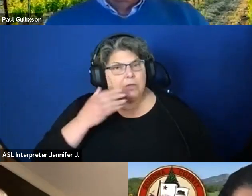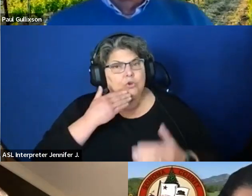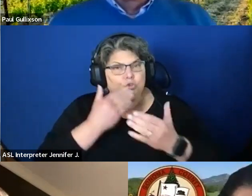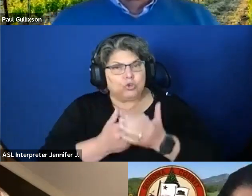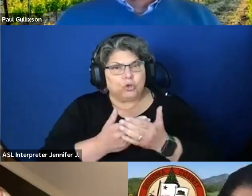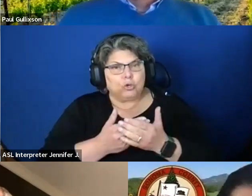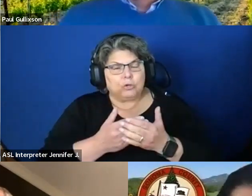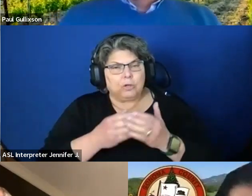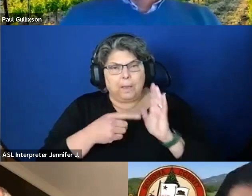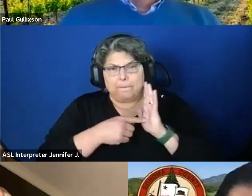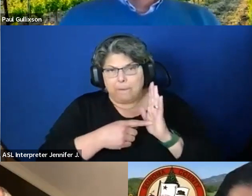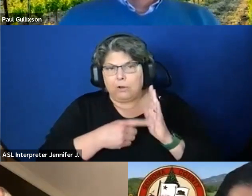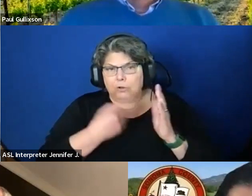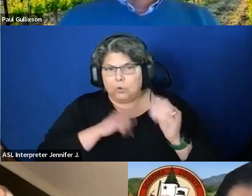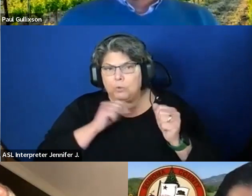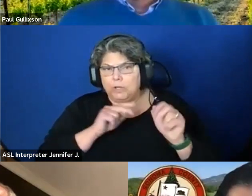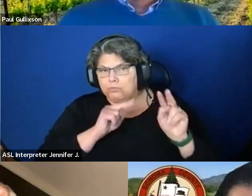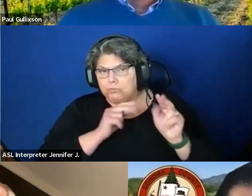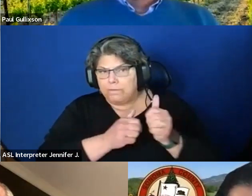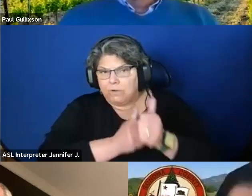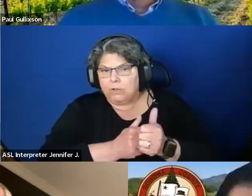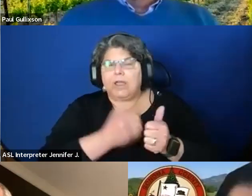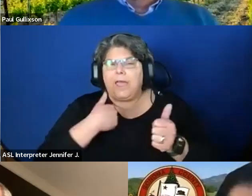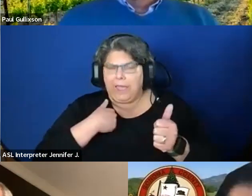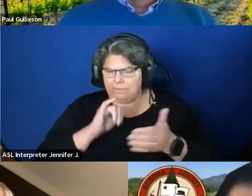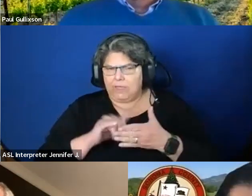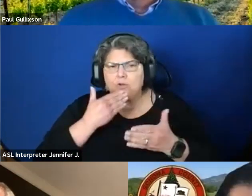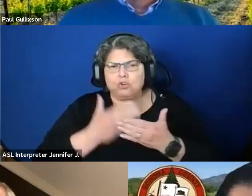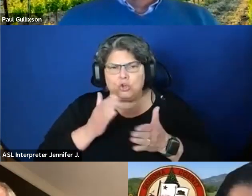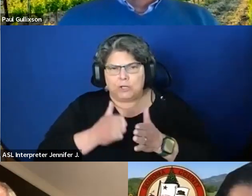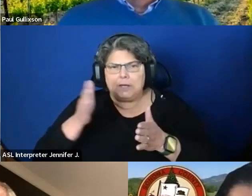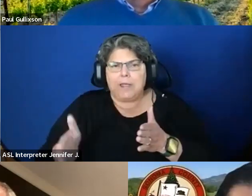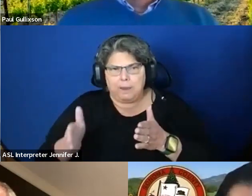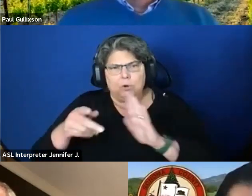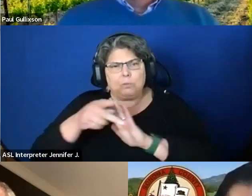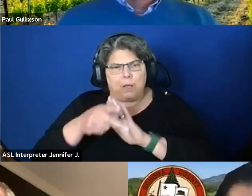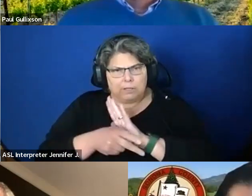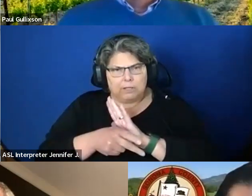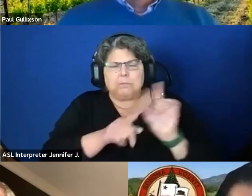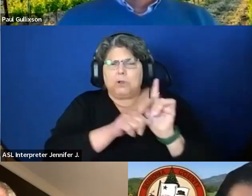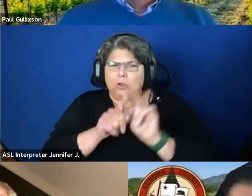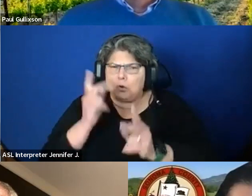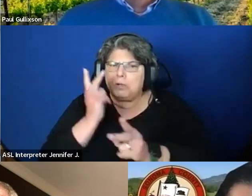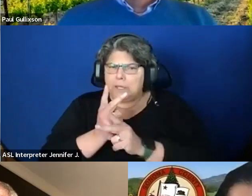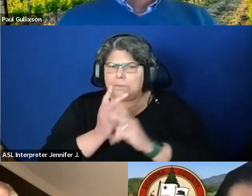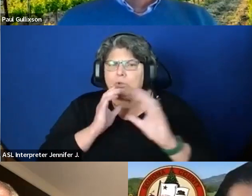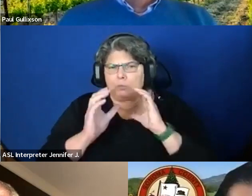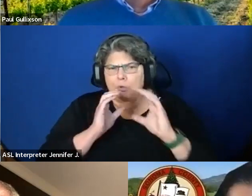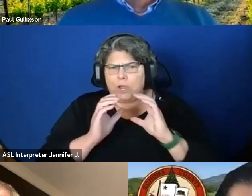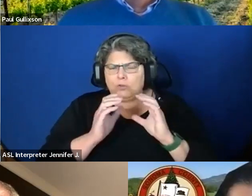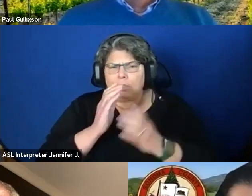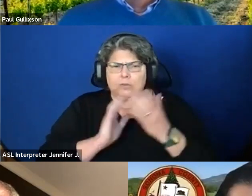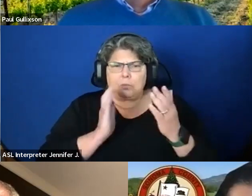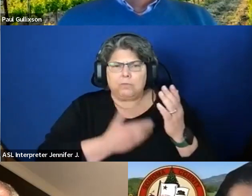and should and will follow. One is to have the good neighbor policies, but also to stay in communication. Some of our colleagues in